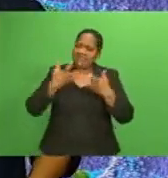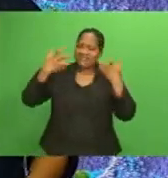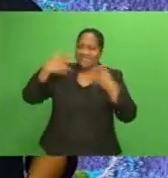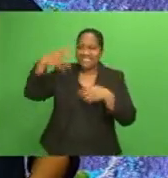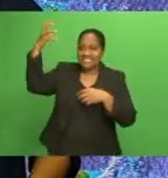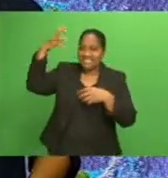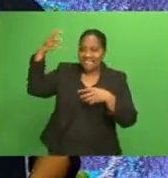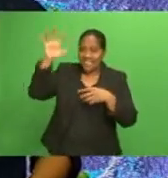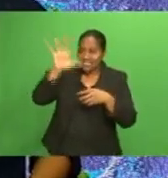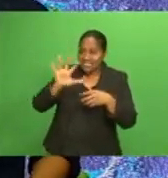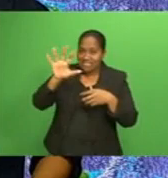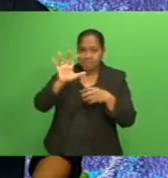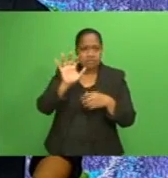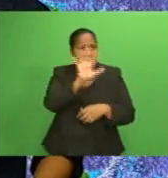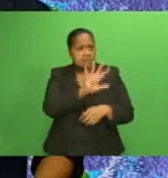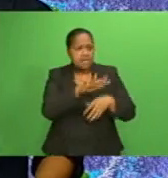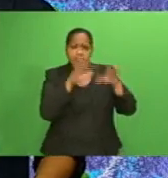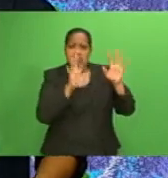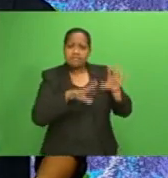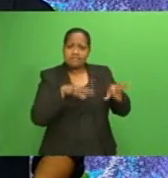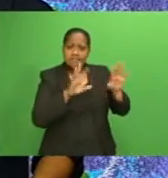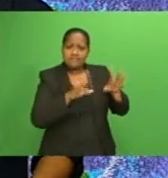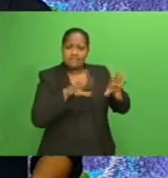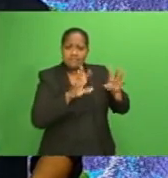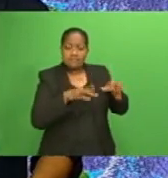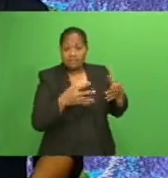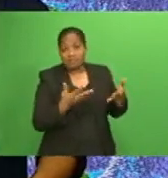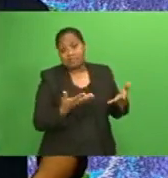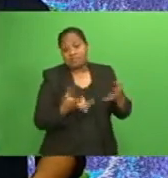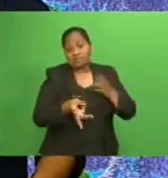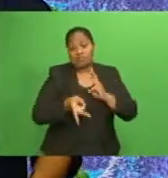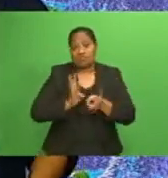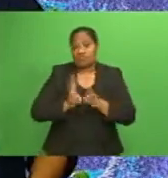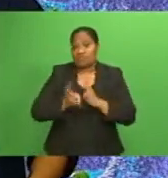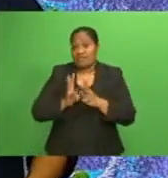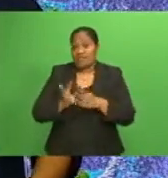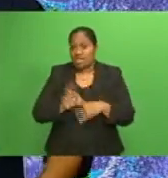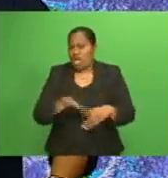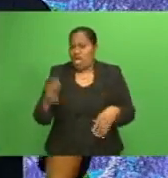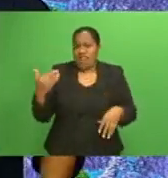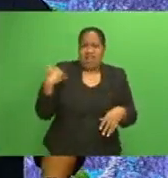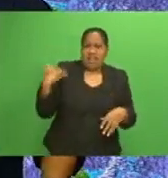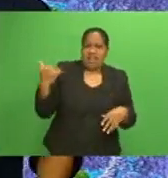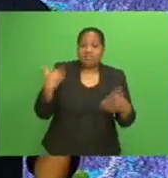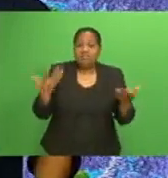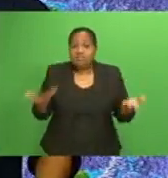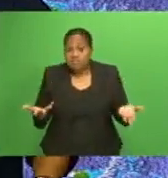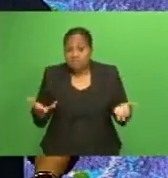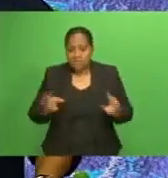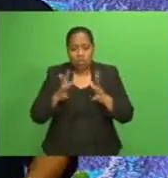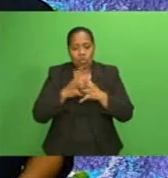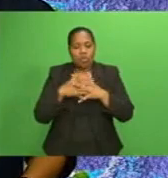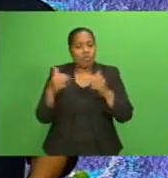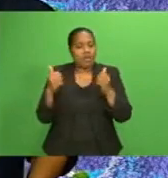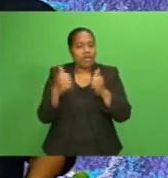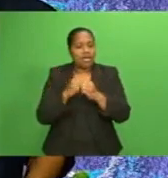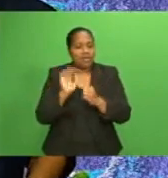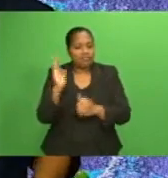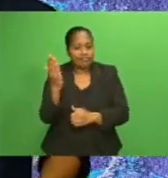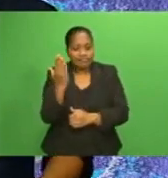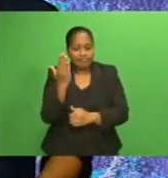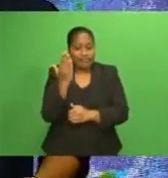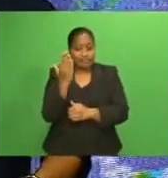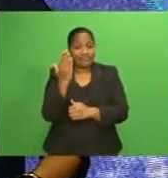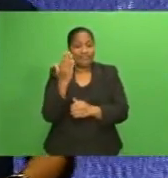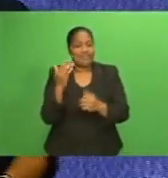place, it's dull and rainy on the other. Well, the weather shouldn't be a bother because the weekend is approaching. Let's be glad about